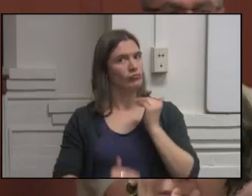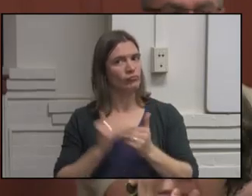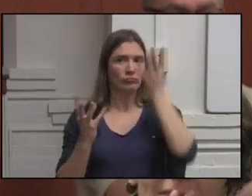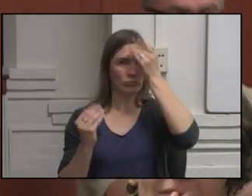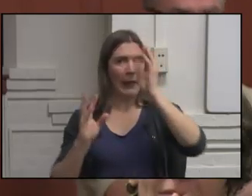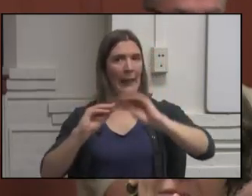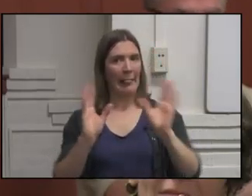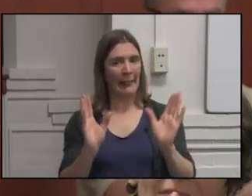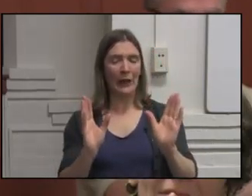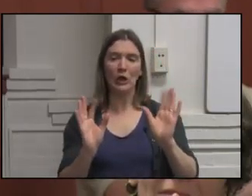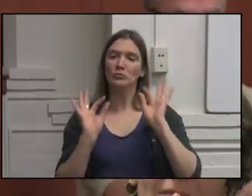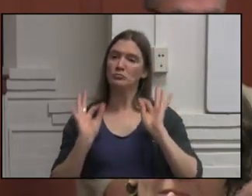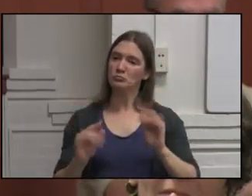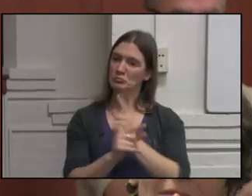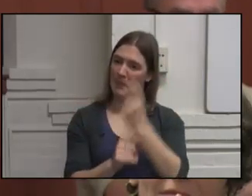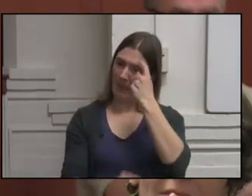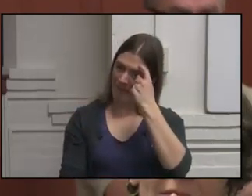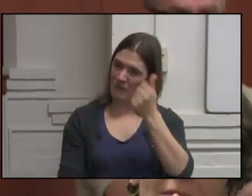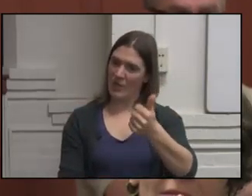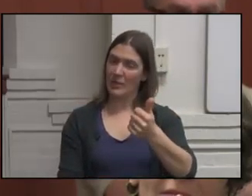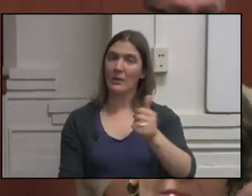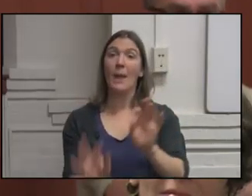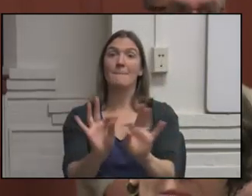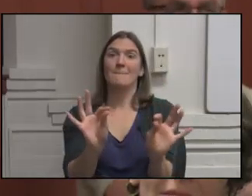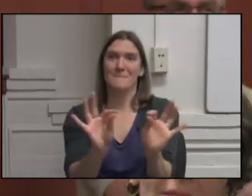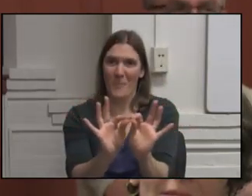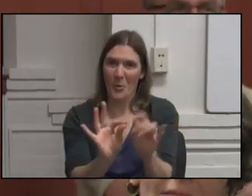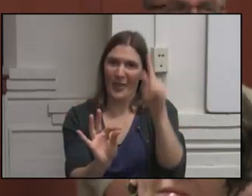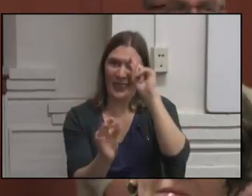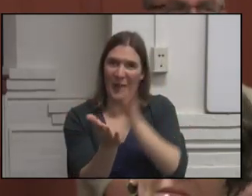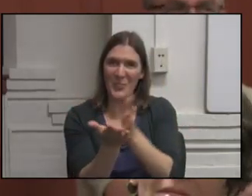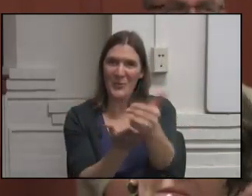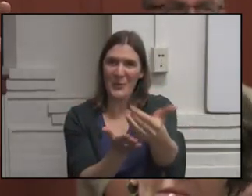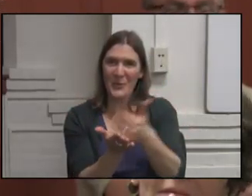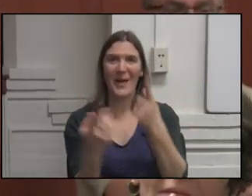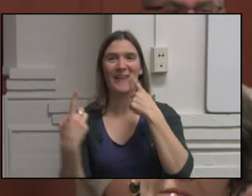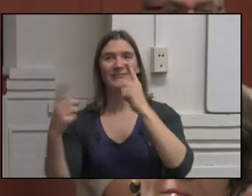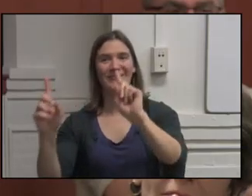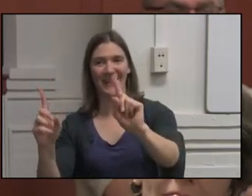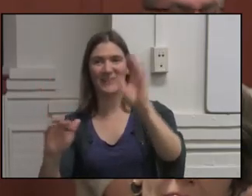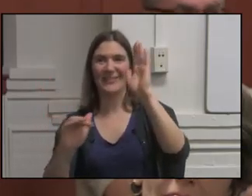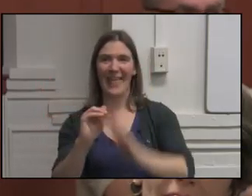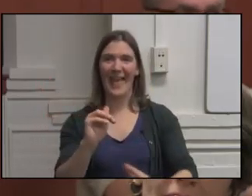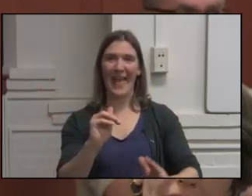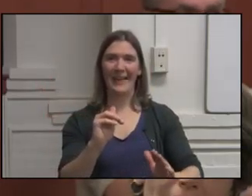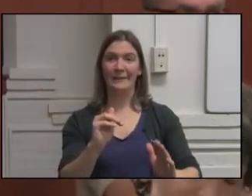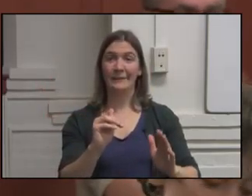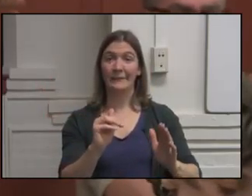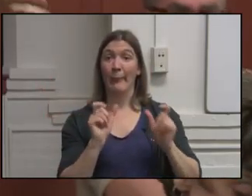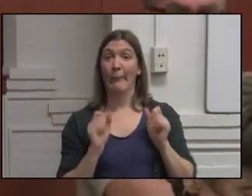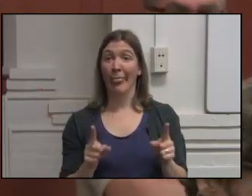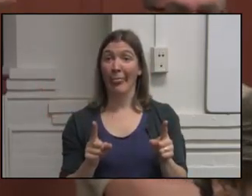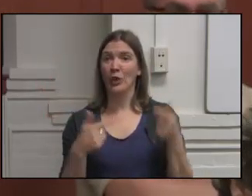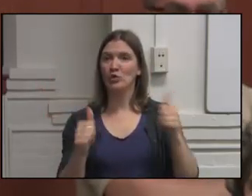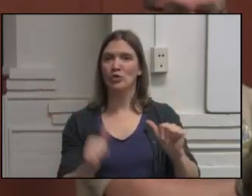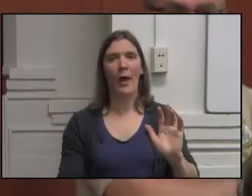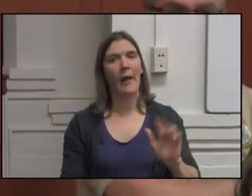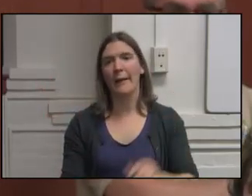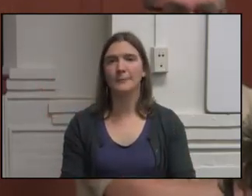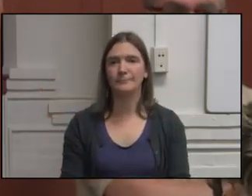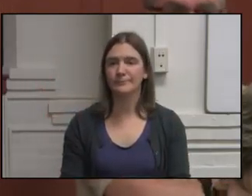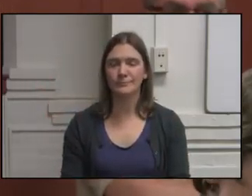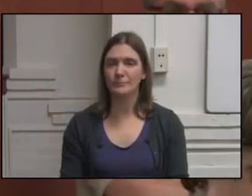out or isn't going to be effective. I think it's vitally important that it be effective and that the you know, that all the